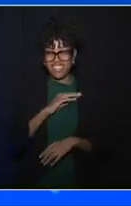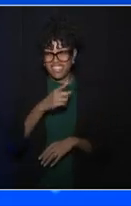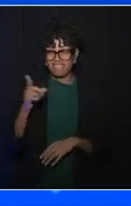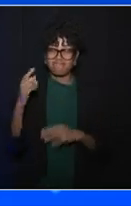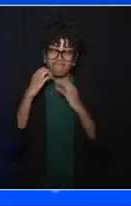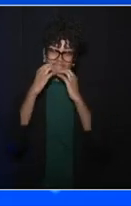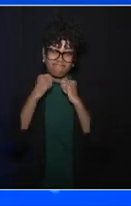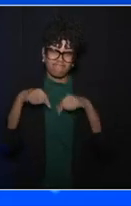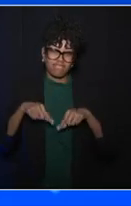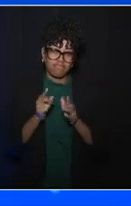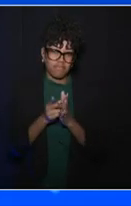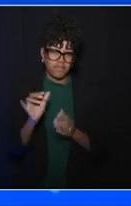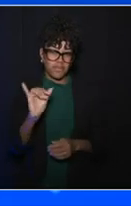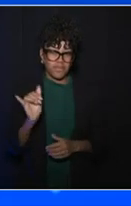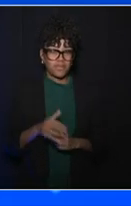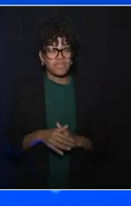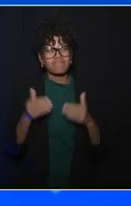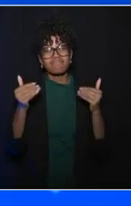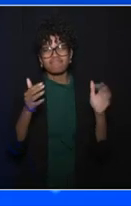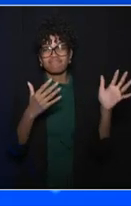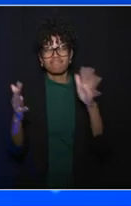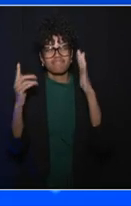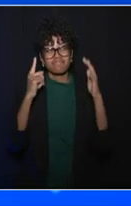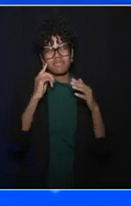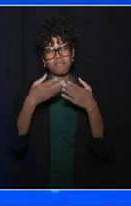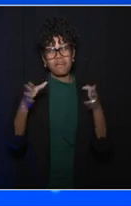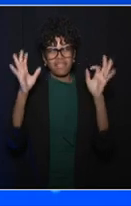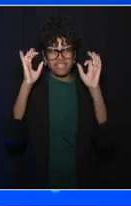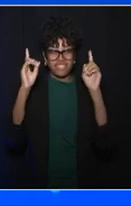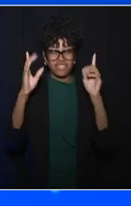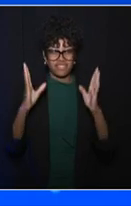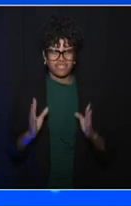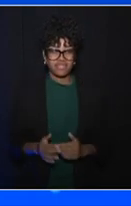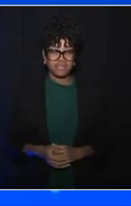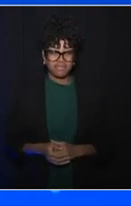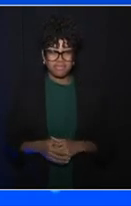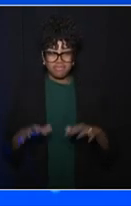thank you. Give the Public Education Fund a round of applause.